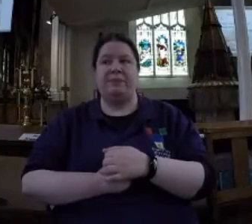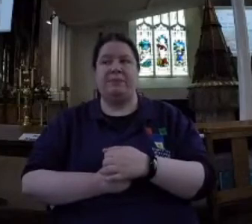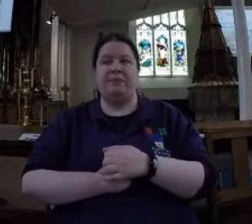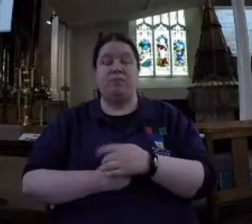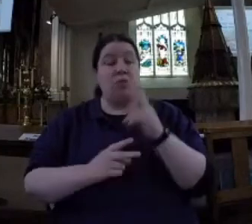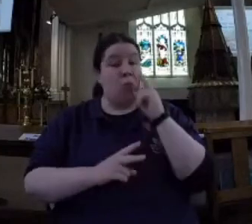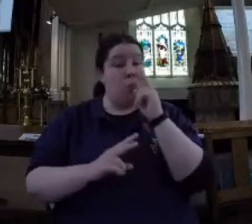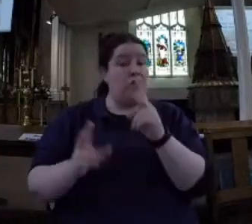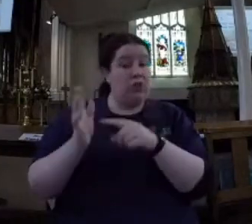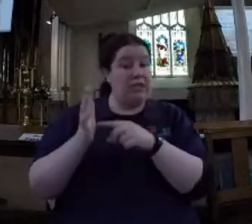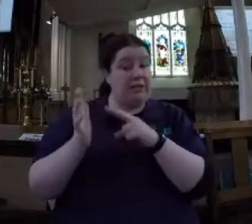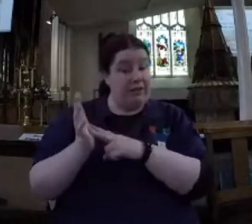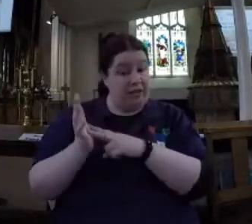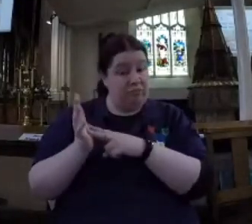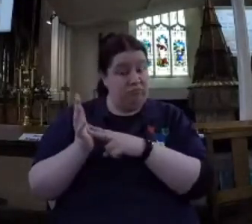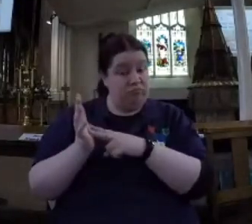Watching TV.